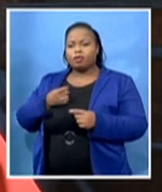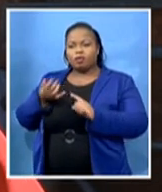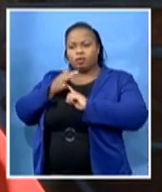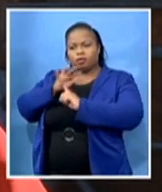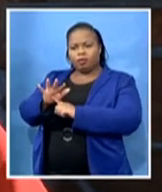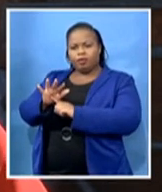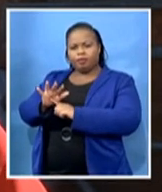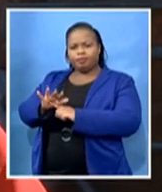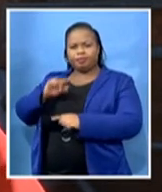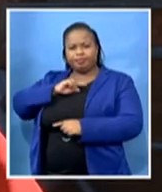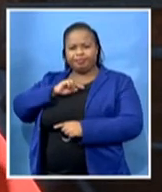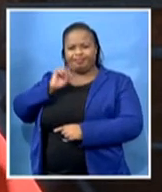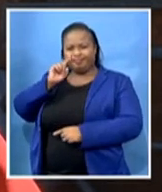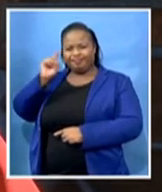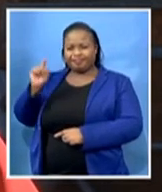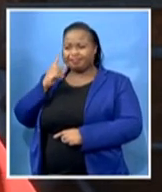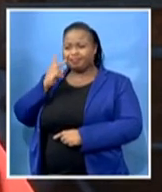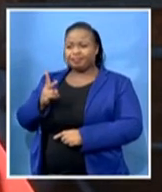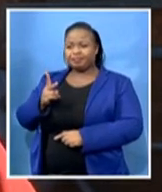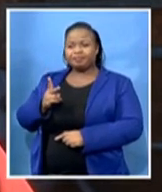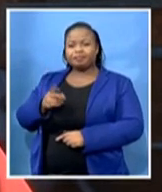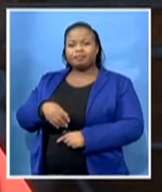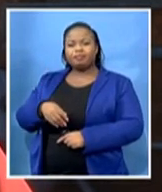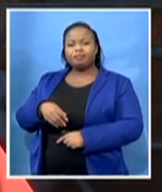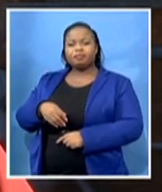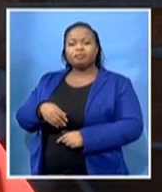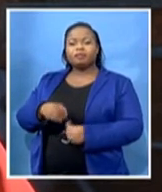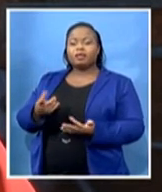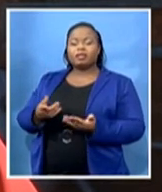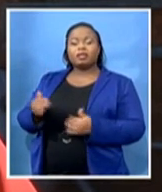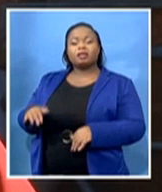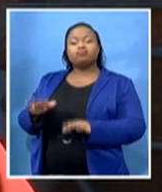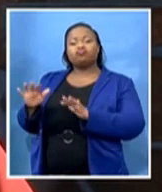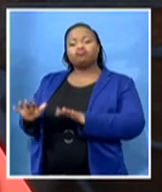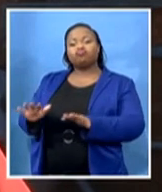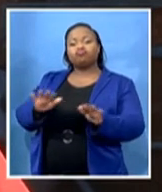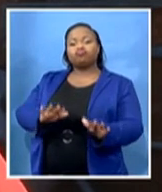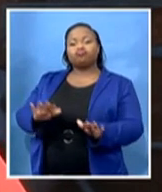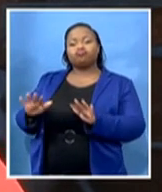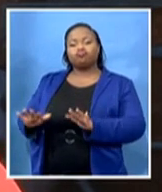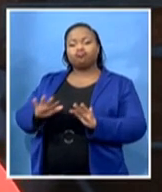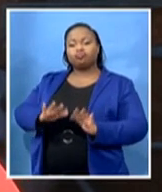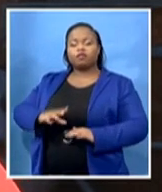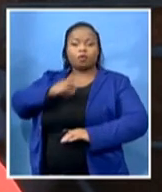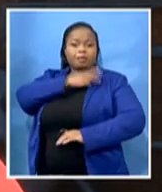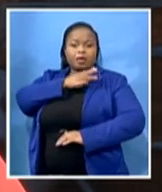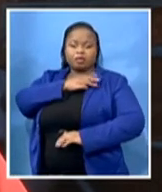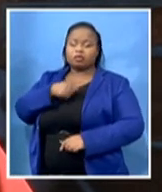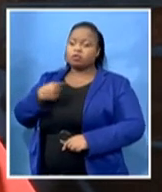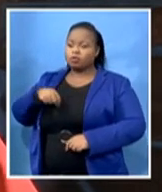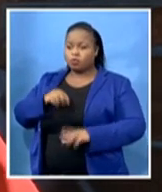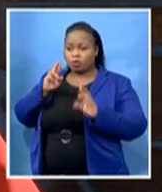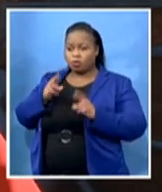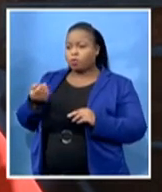of foot of the management. We hope that everybody shall have learned on this process that if you do